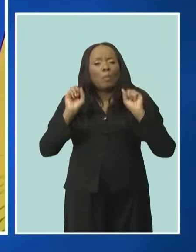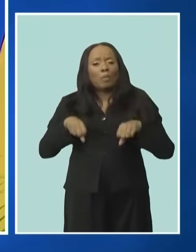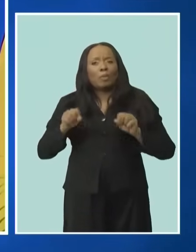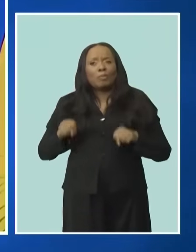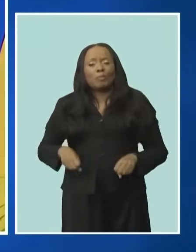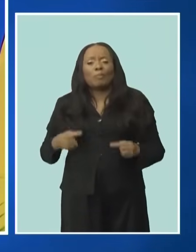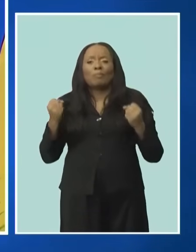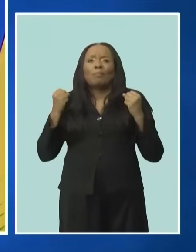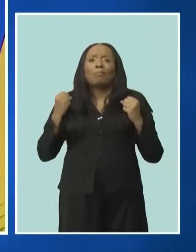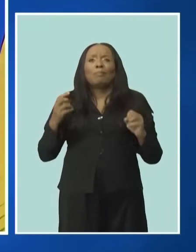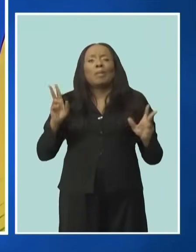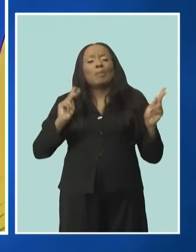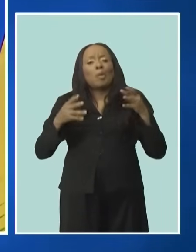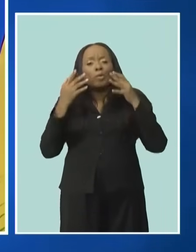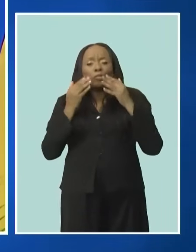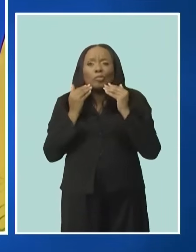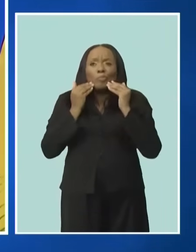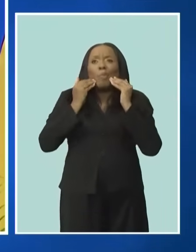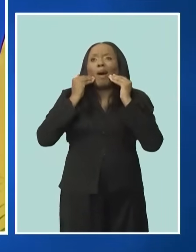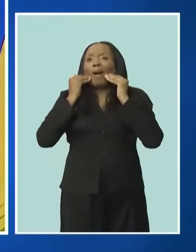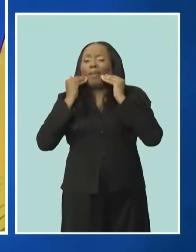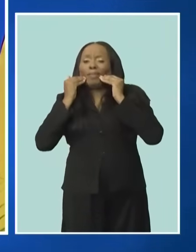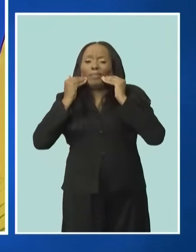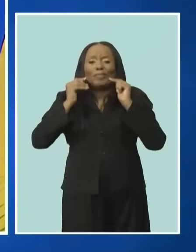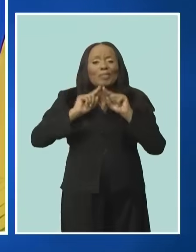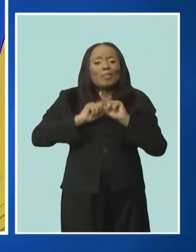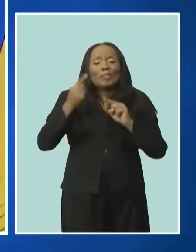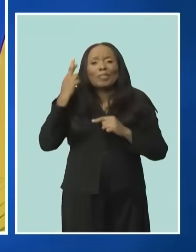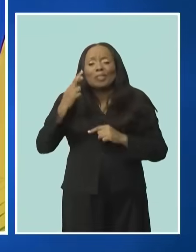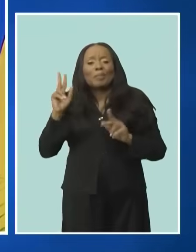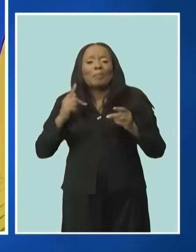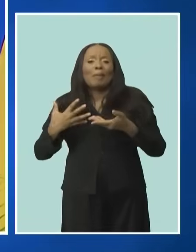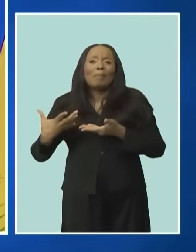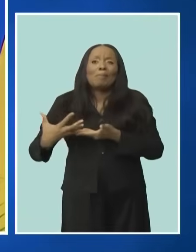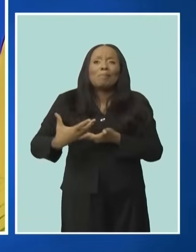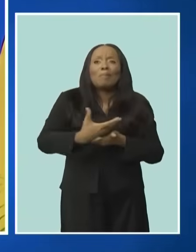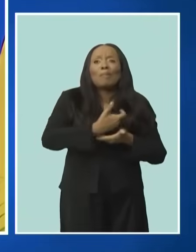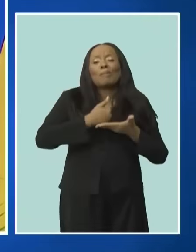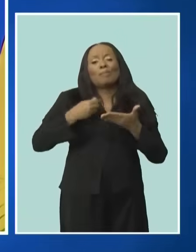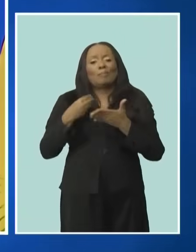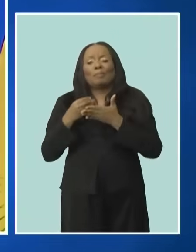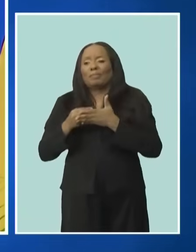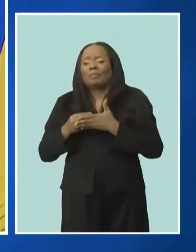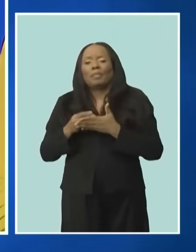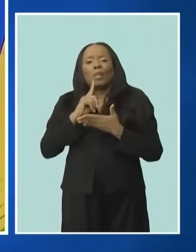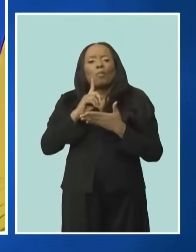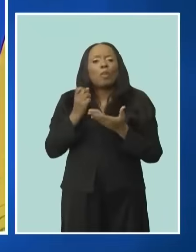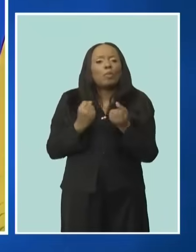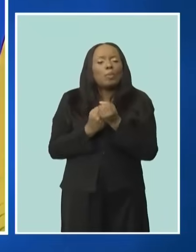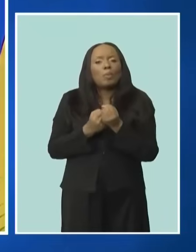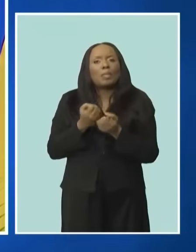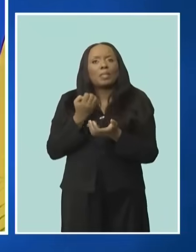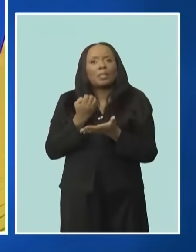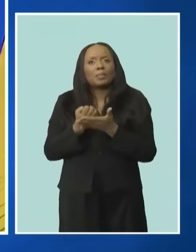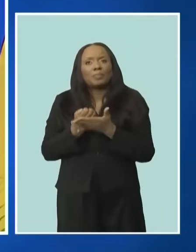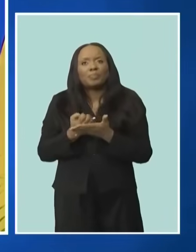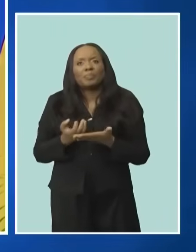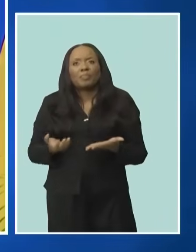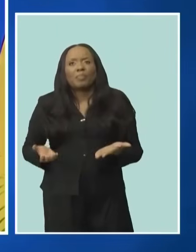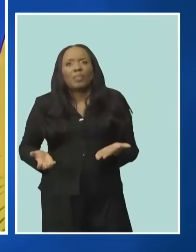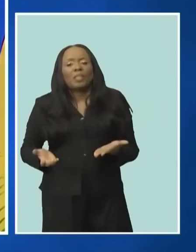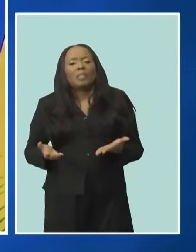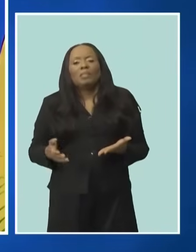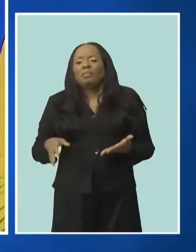for a variety of reasons. They're making money, making a contribution to the economy. They're shaking off all of